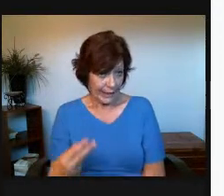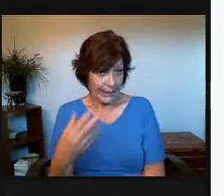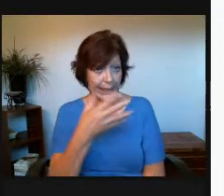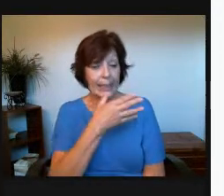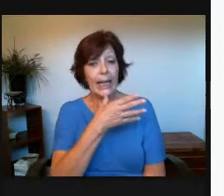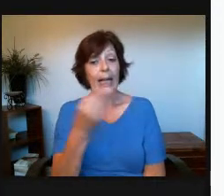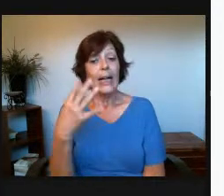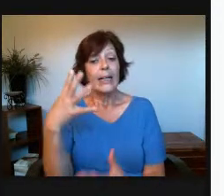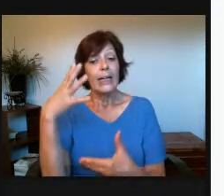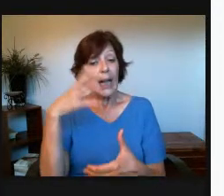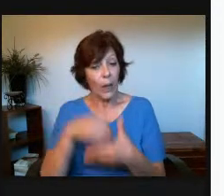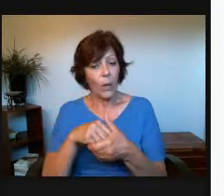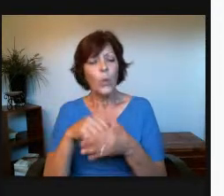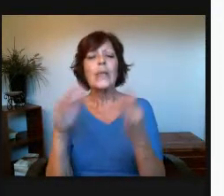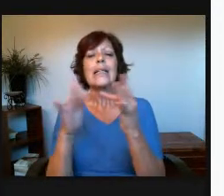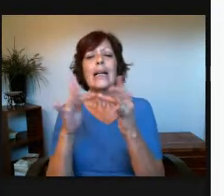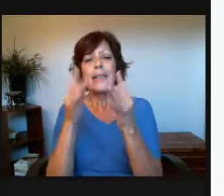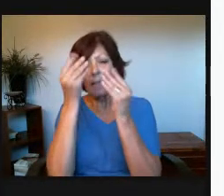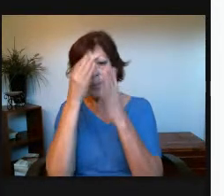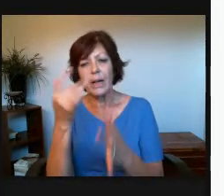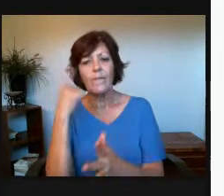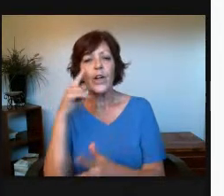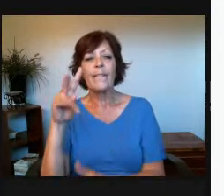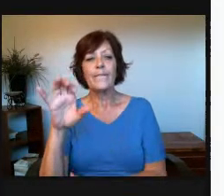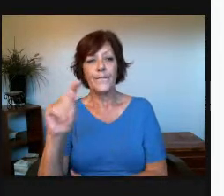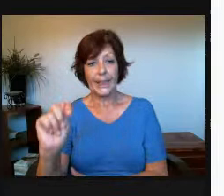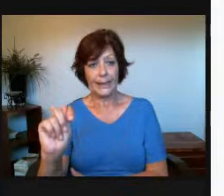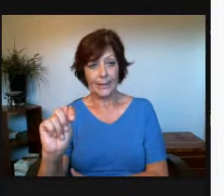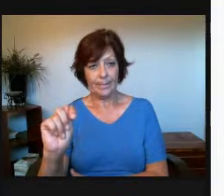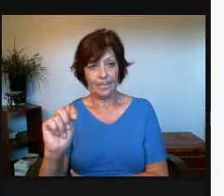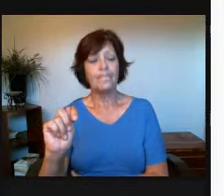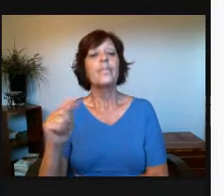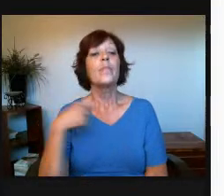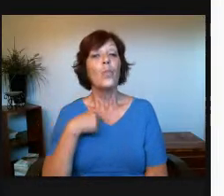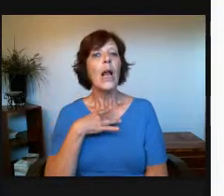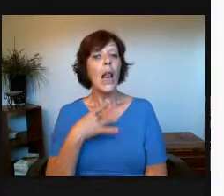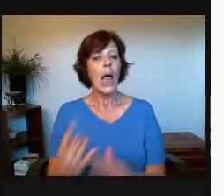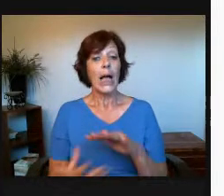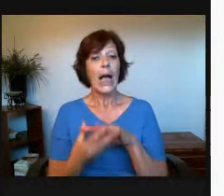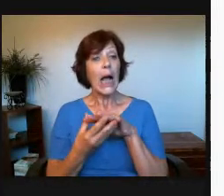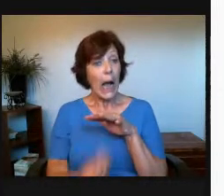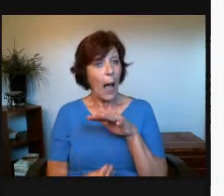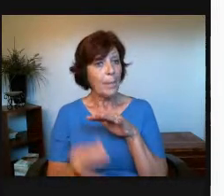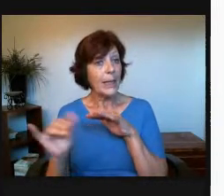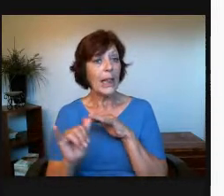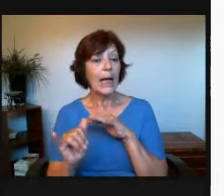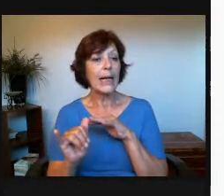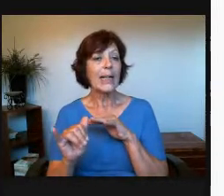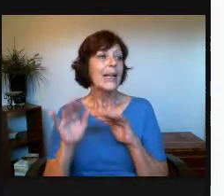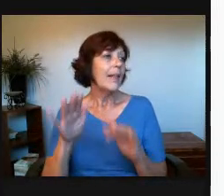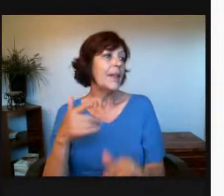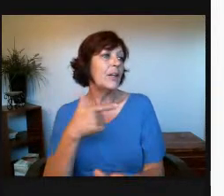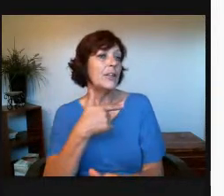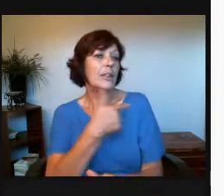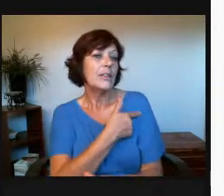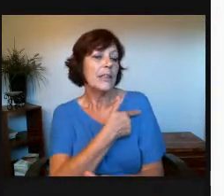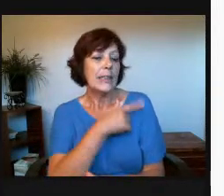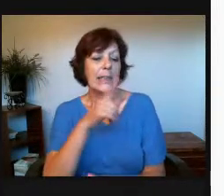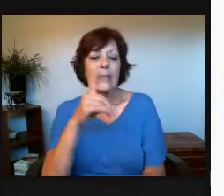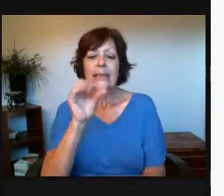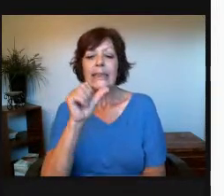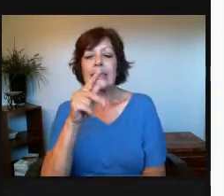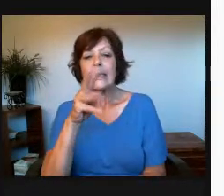include contact information for your veterinarian. We would like copies of things like distemper vaccinations,